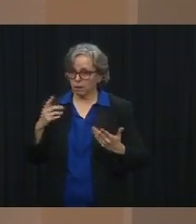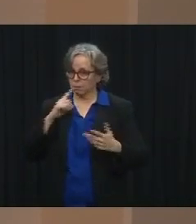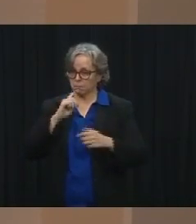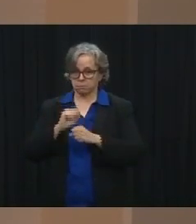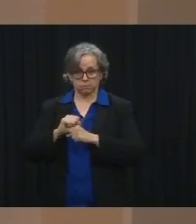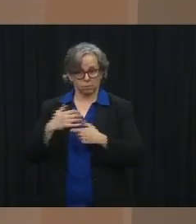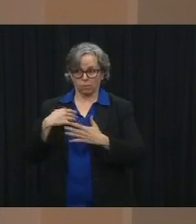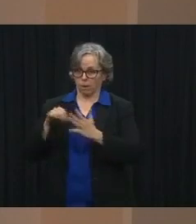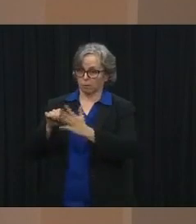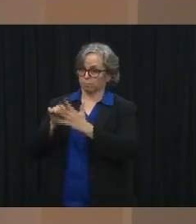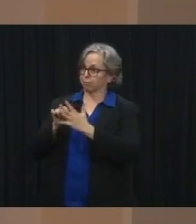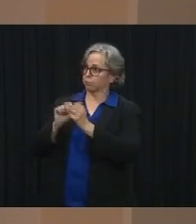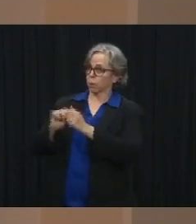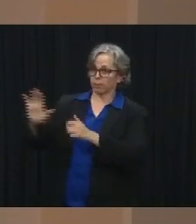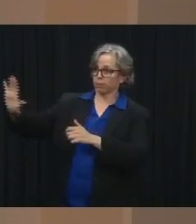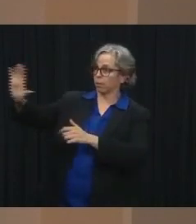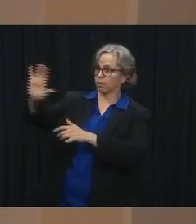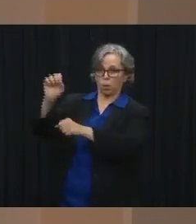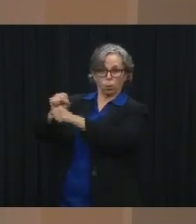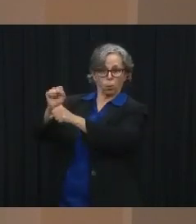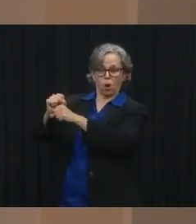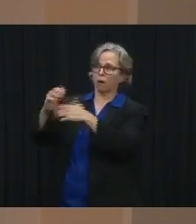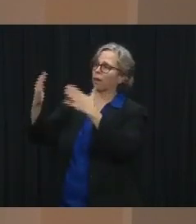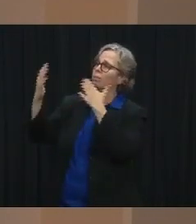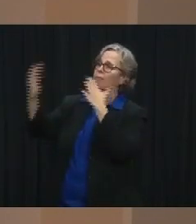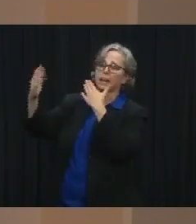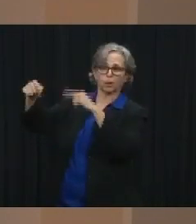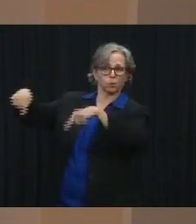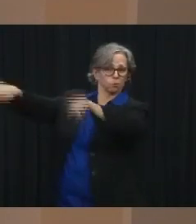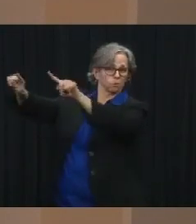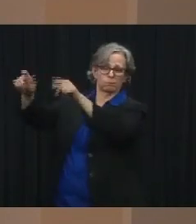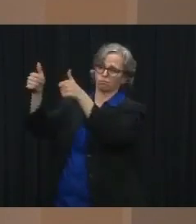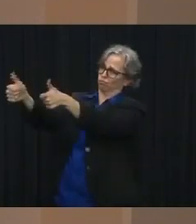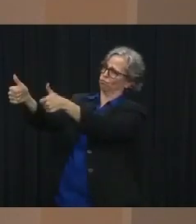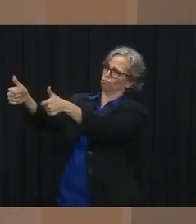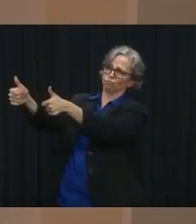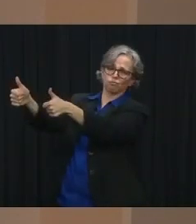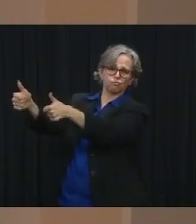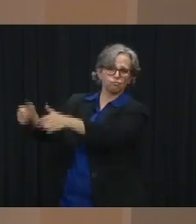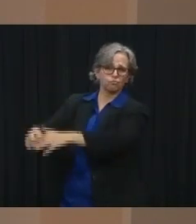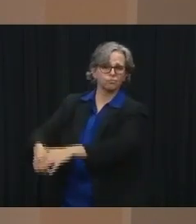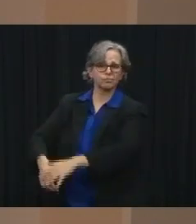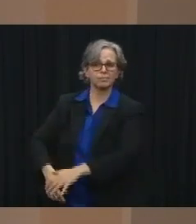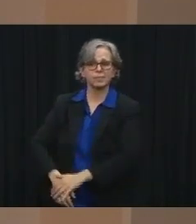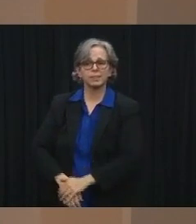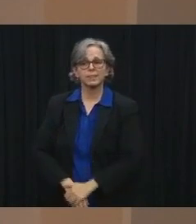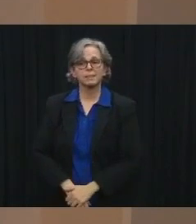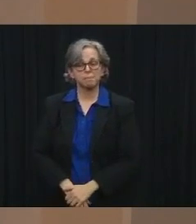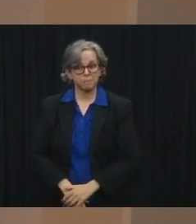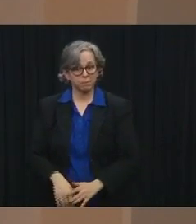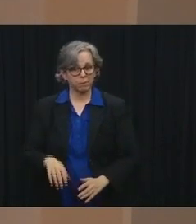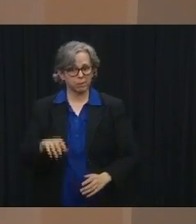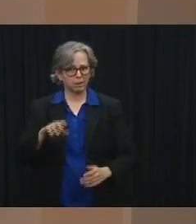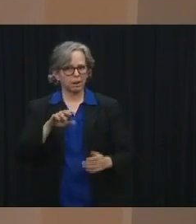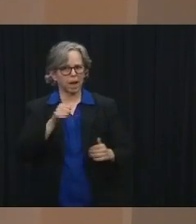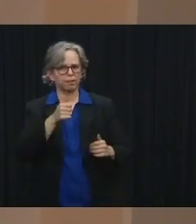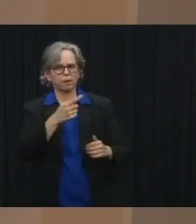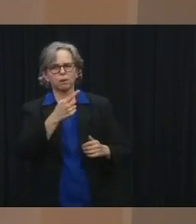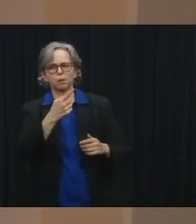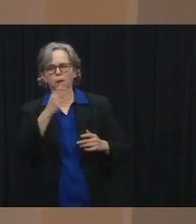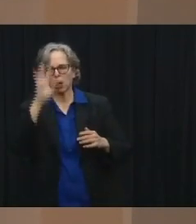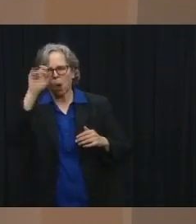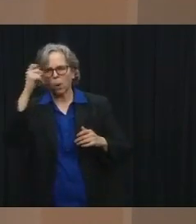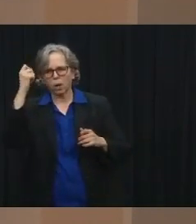important, and thank you. Another question that we have received, the Governor and I know we both received this a lot over the last few